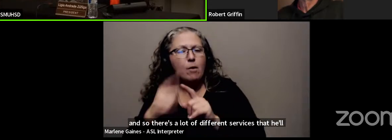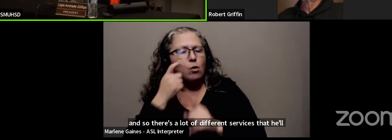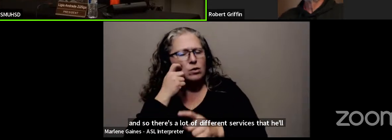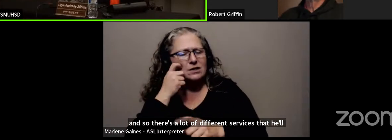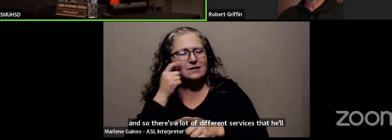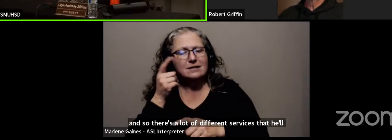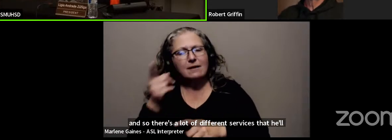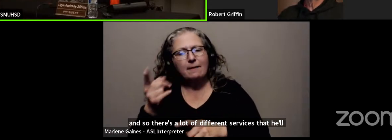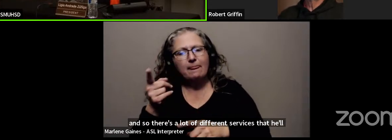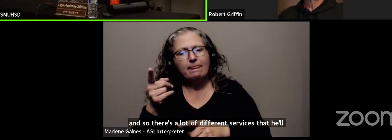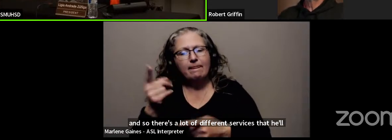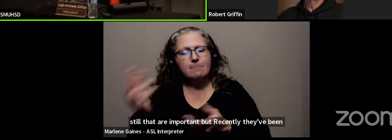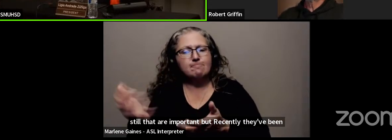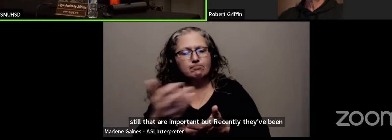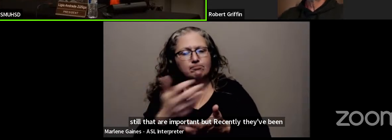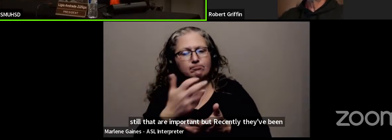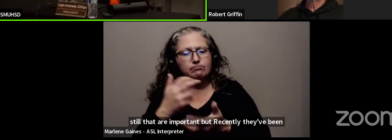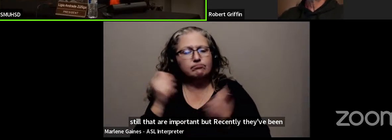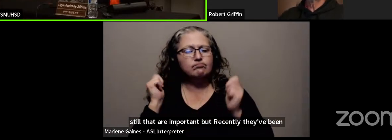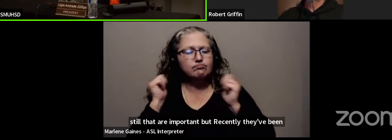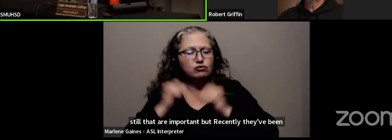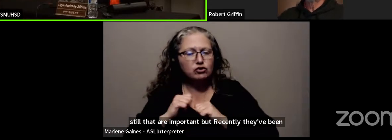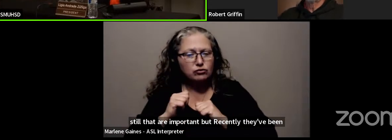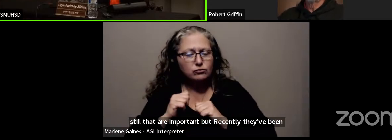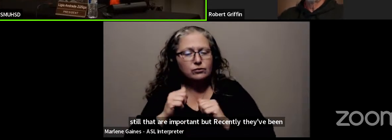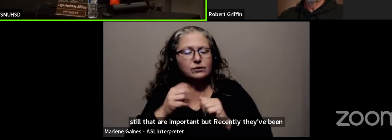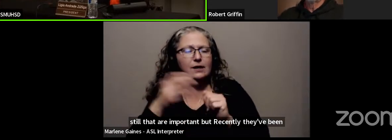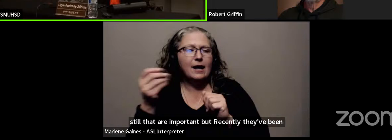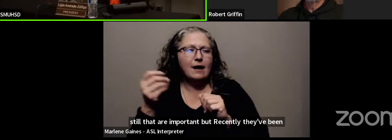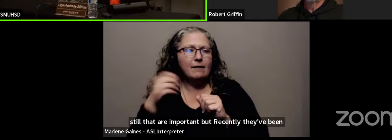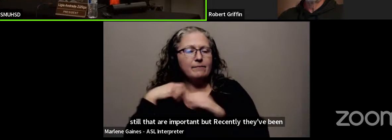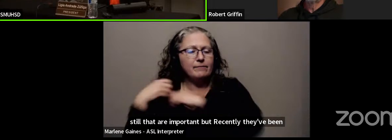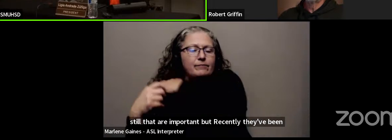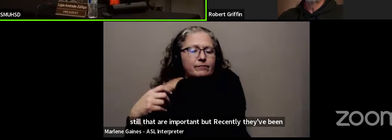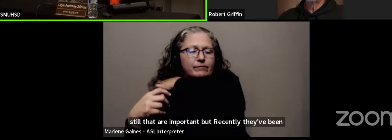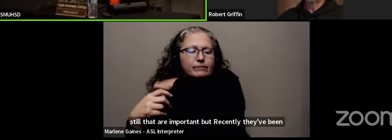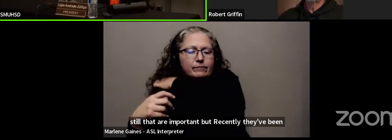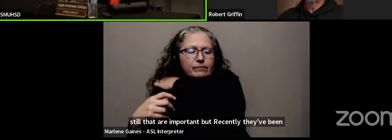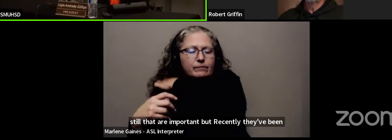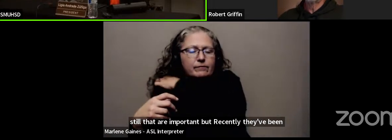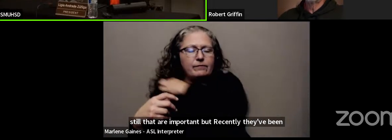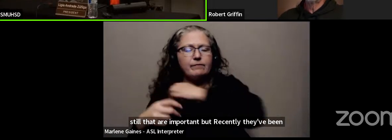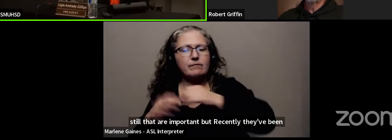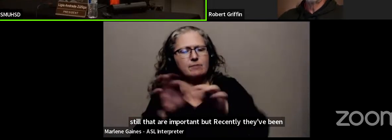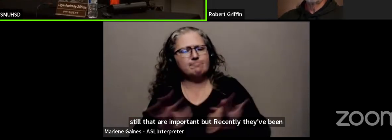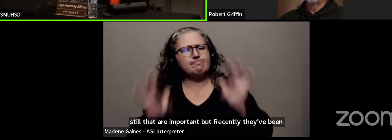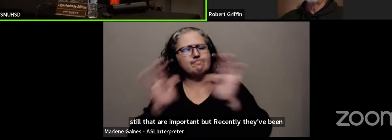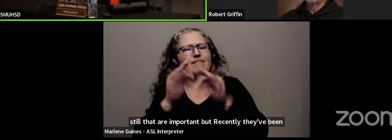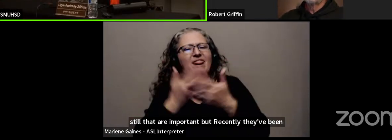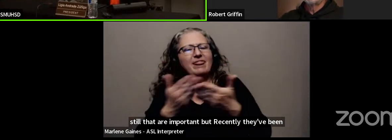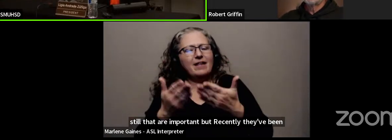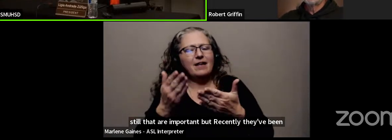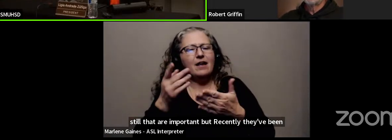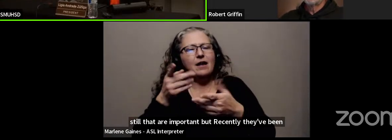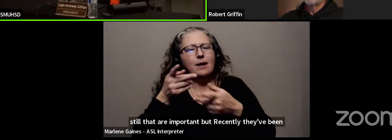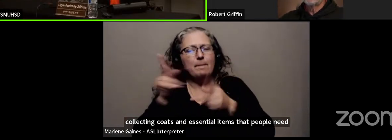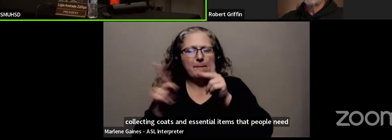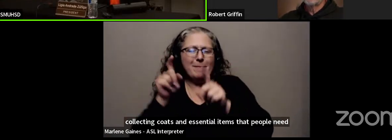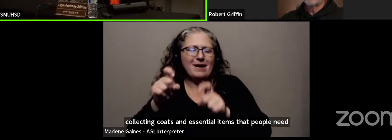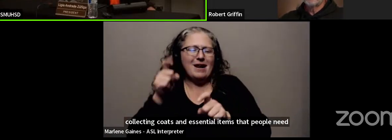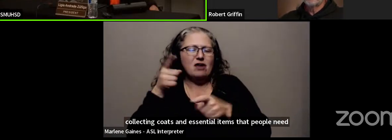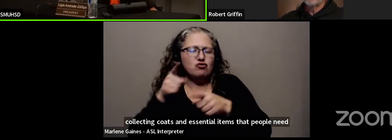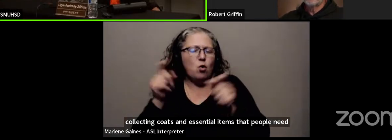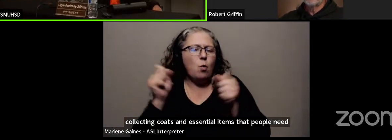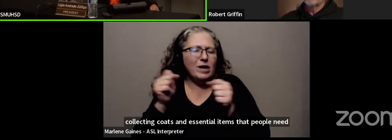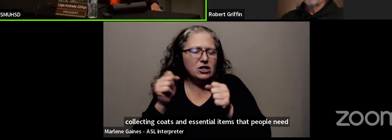been collecting coats and essential items that people need during the winter,